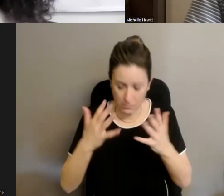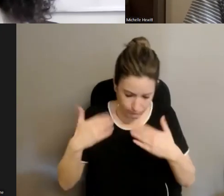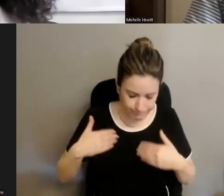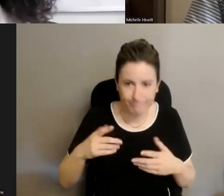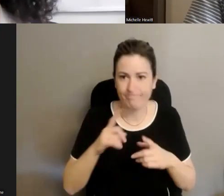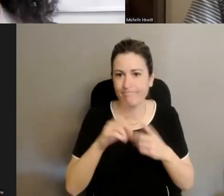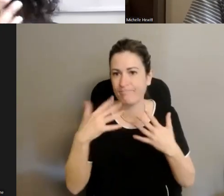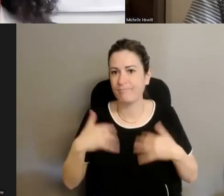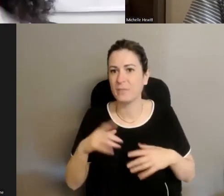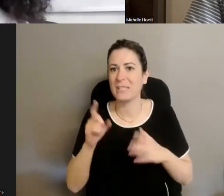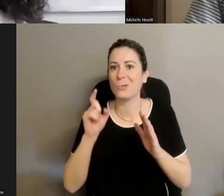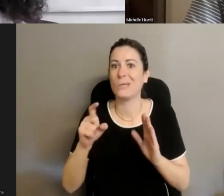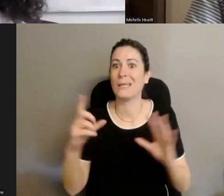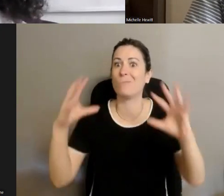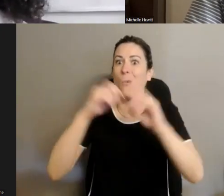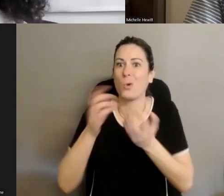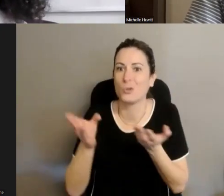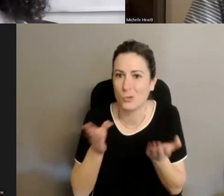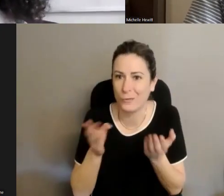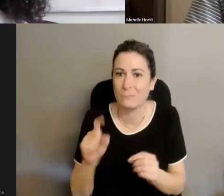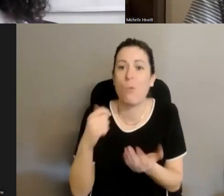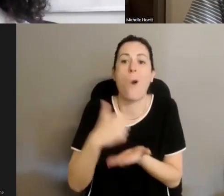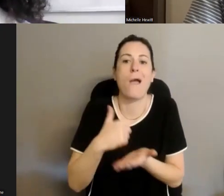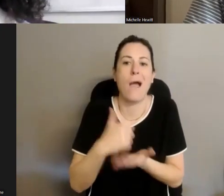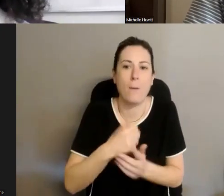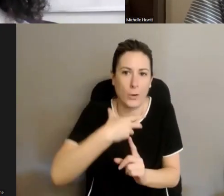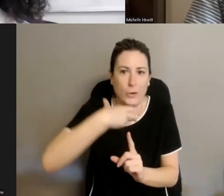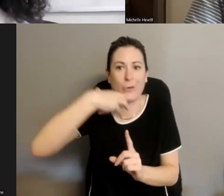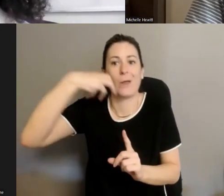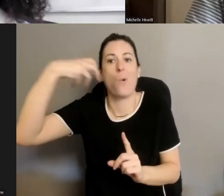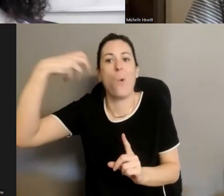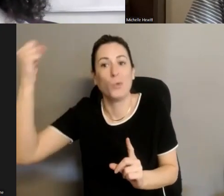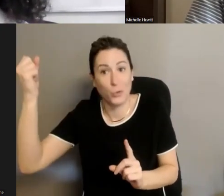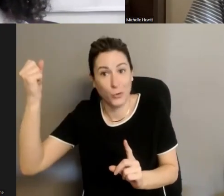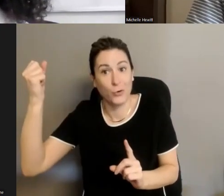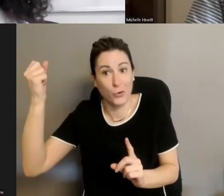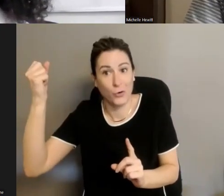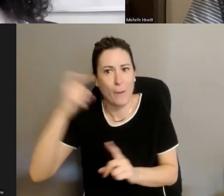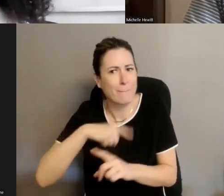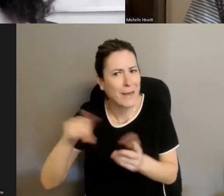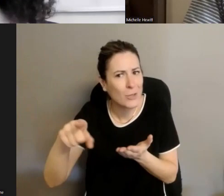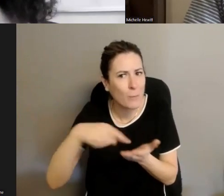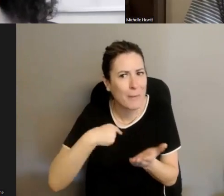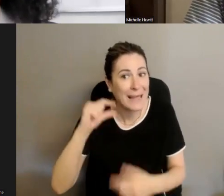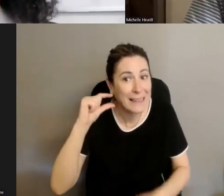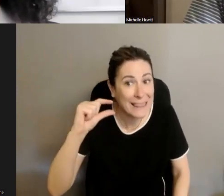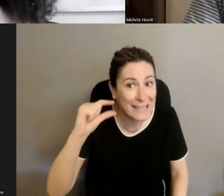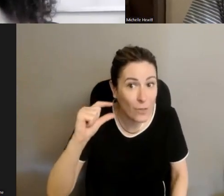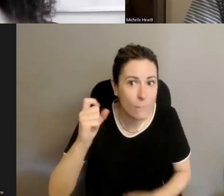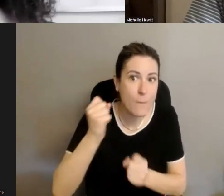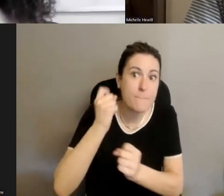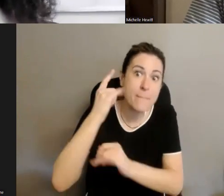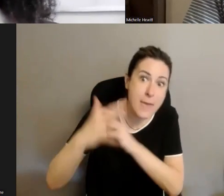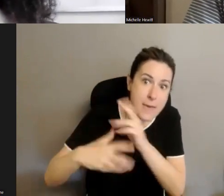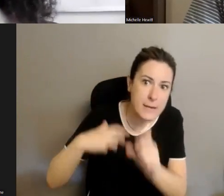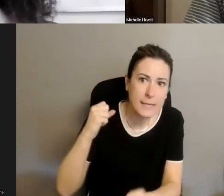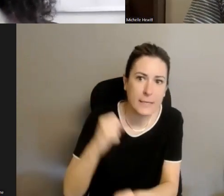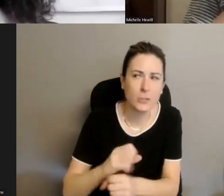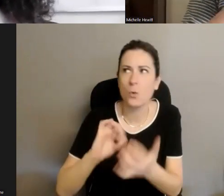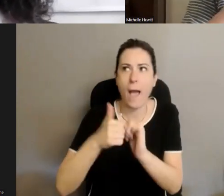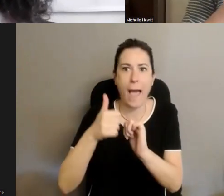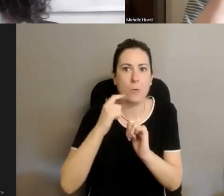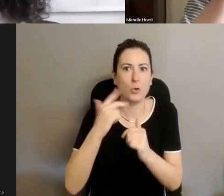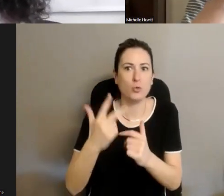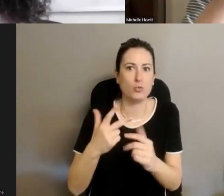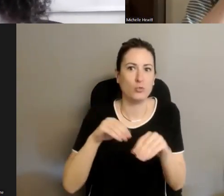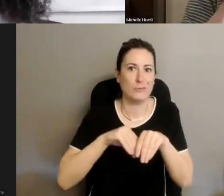because you were paid less for so long, that's a structural barrier. I think